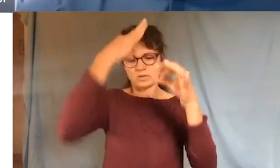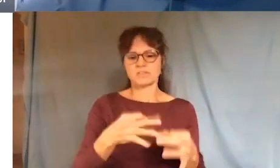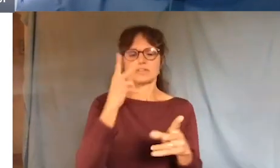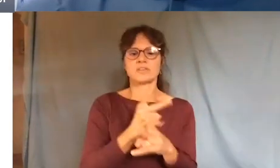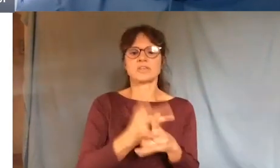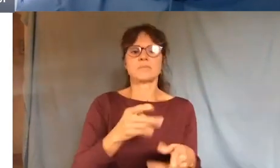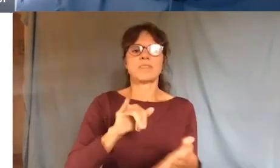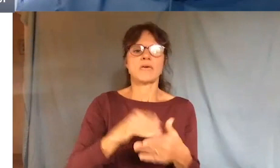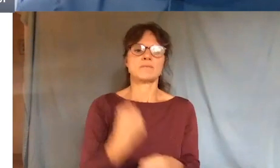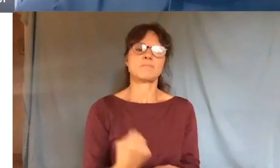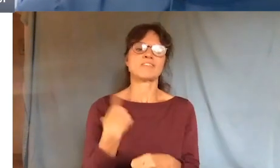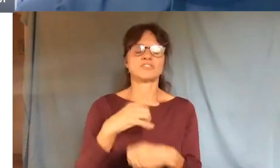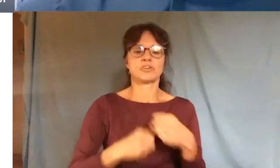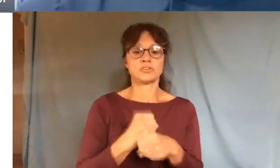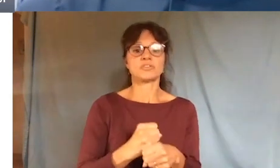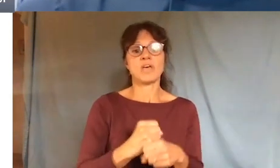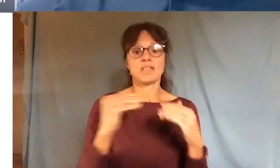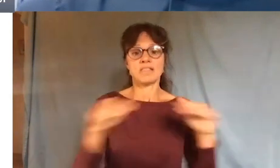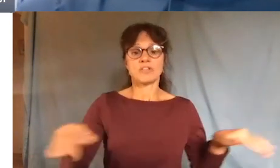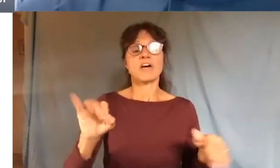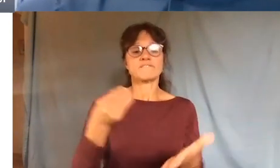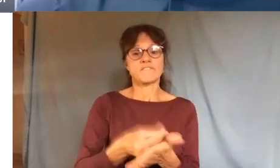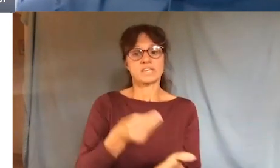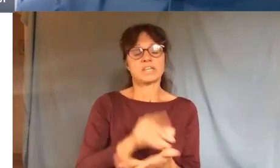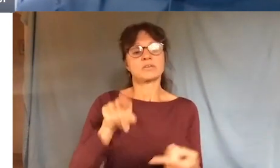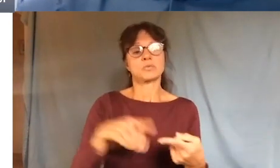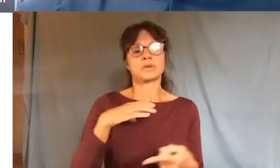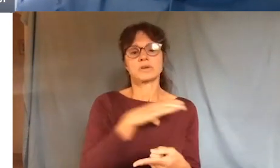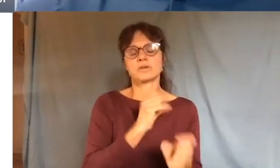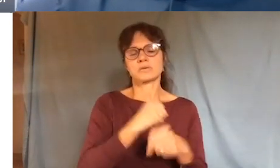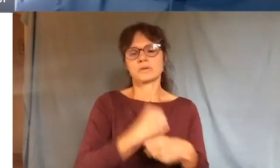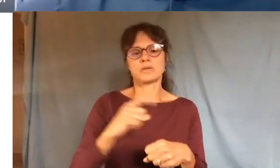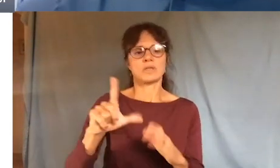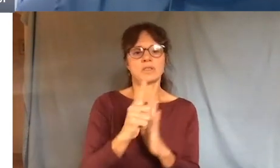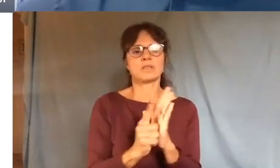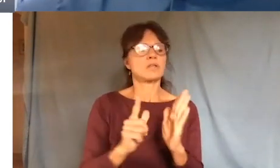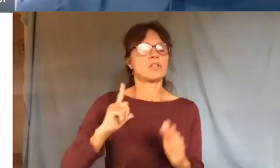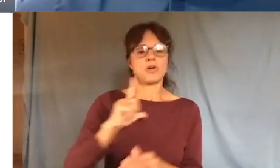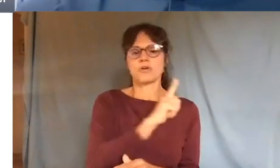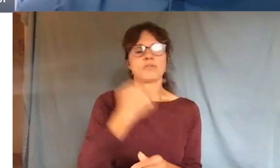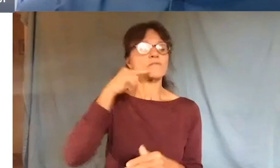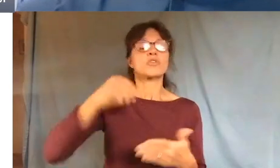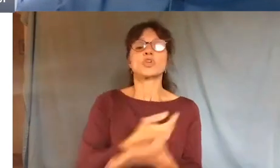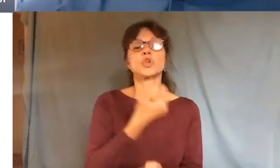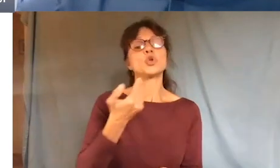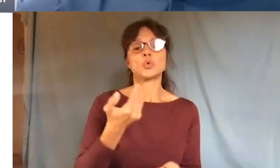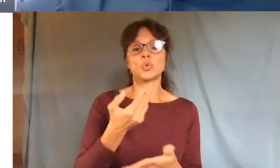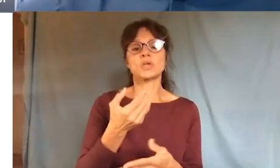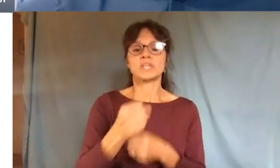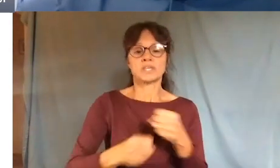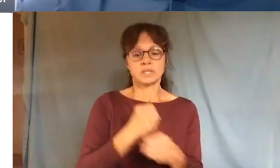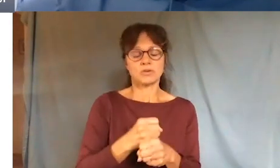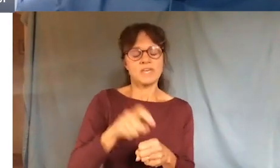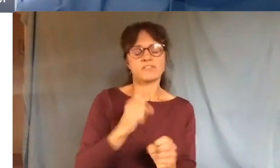year's funding levels. When members of Congress do create legislation for the new fiscal year, they must ensure that the Labor, Health, and